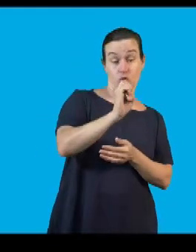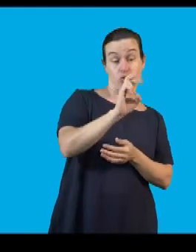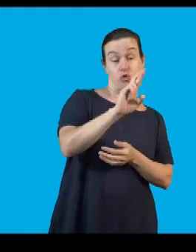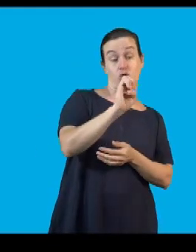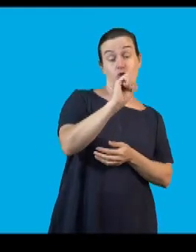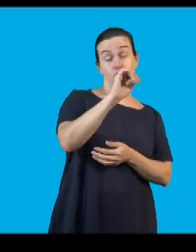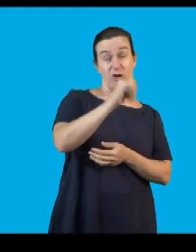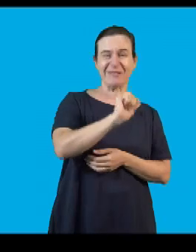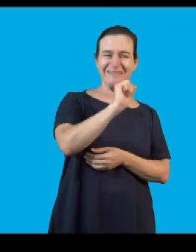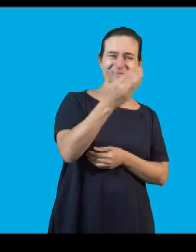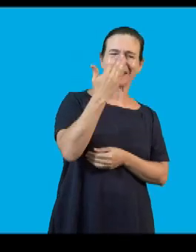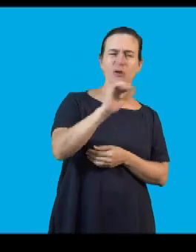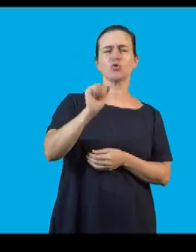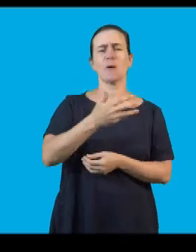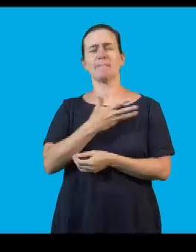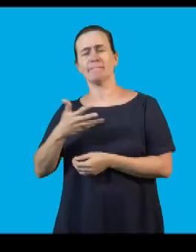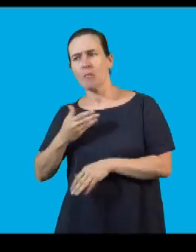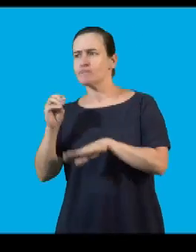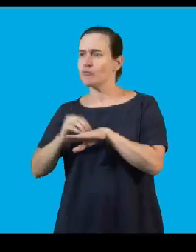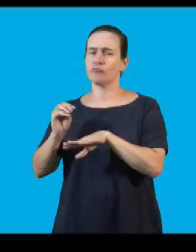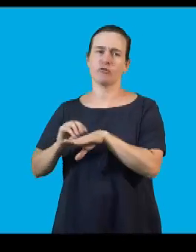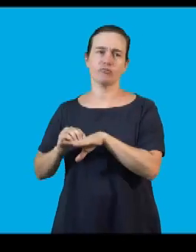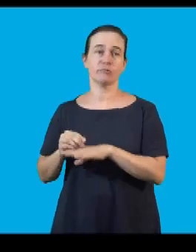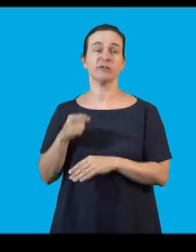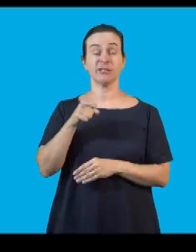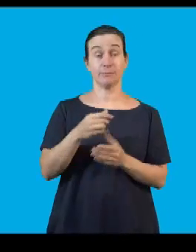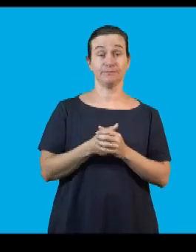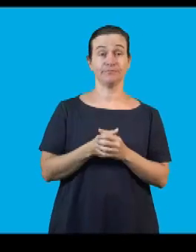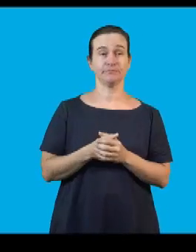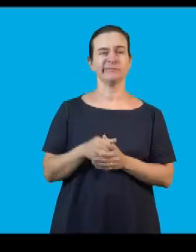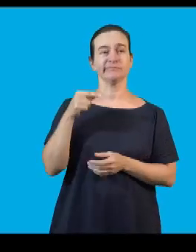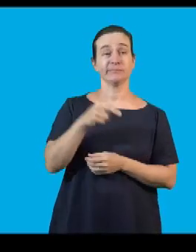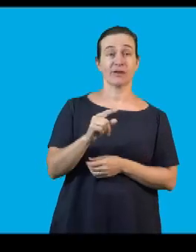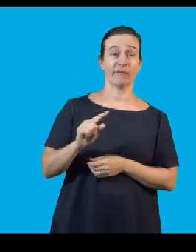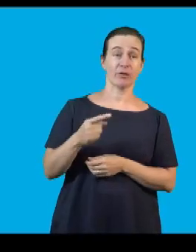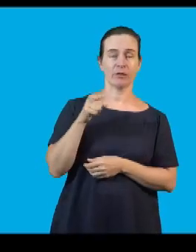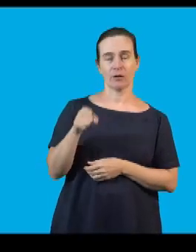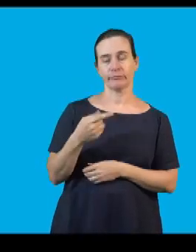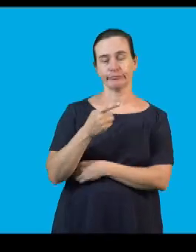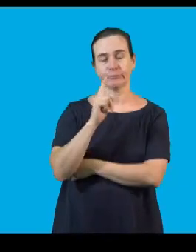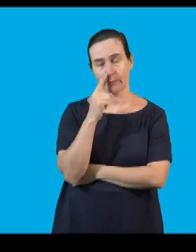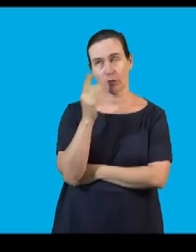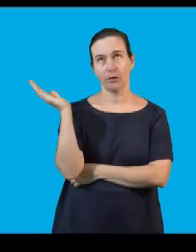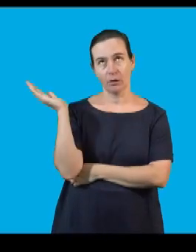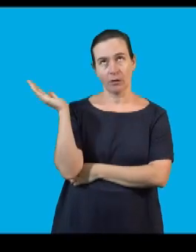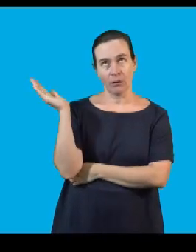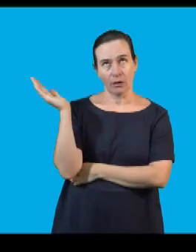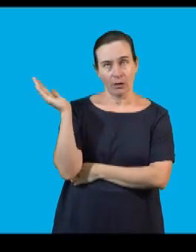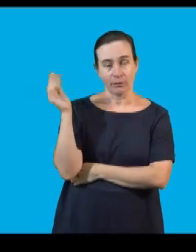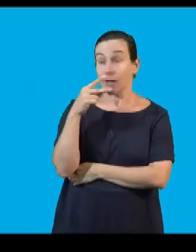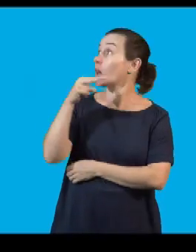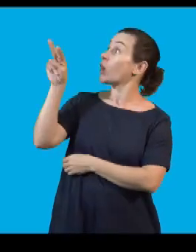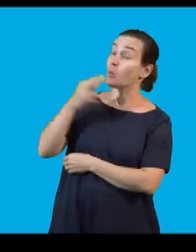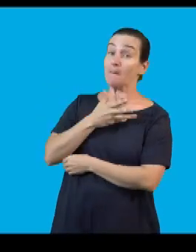if we look at the visual clues, Jeremy is sitting there rather bored, all right? He's not interested. And in the response